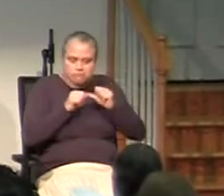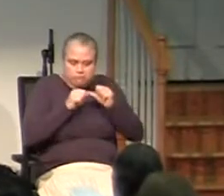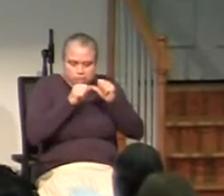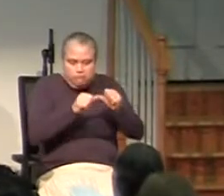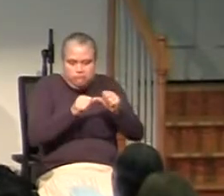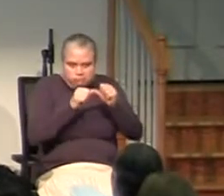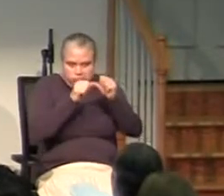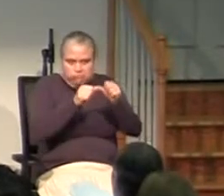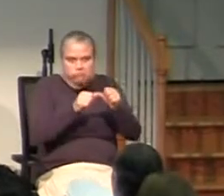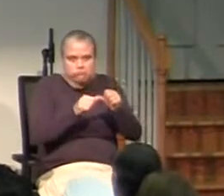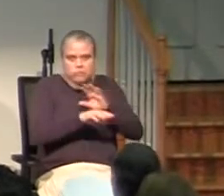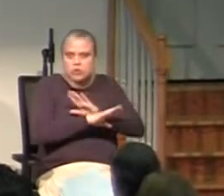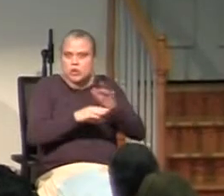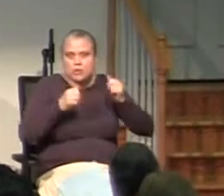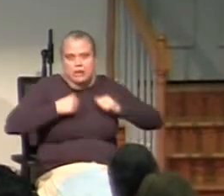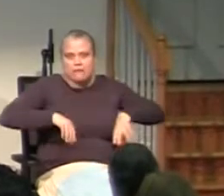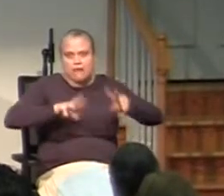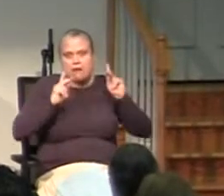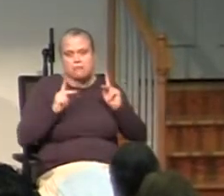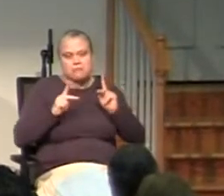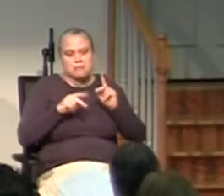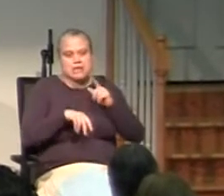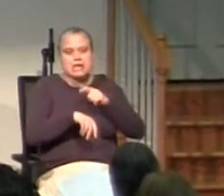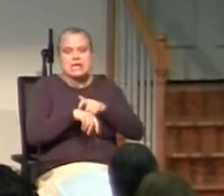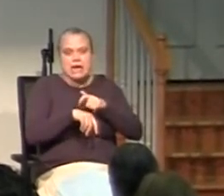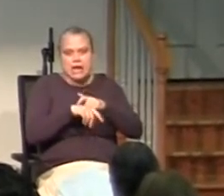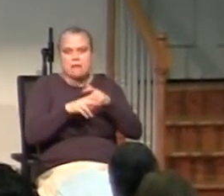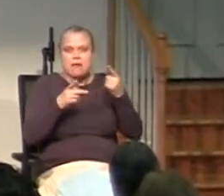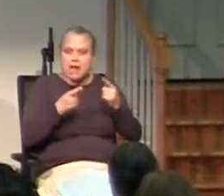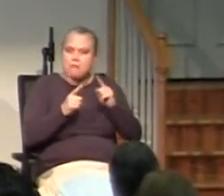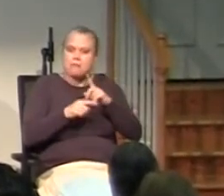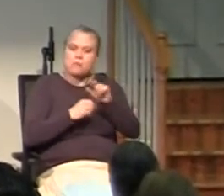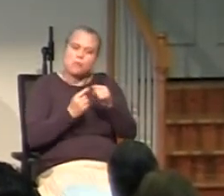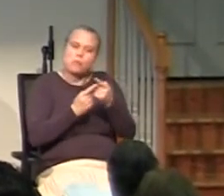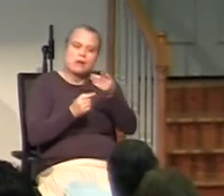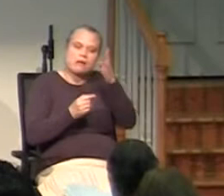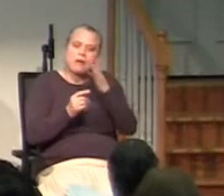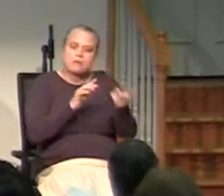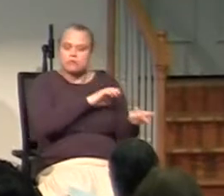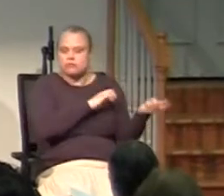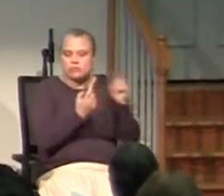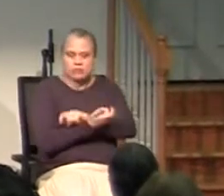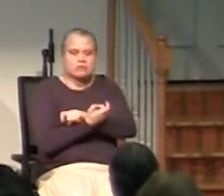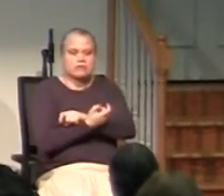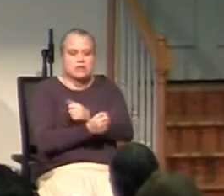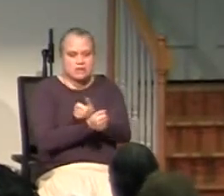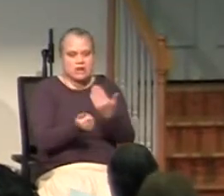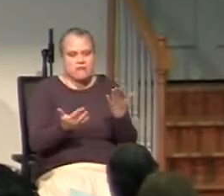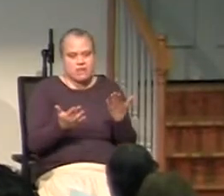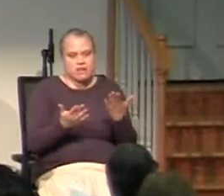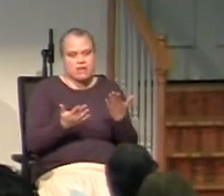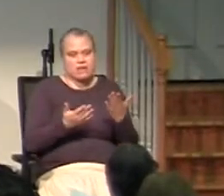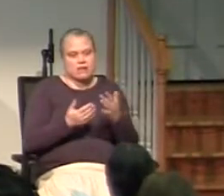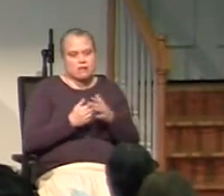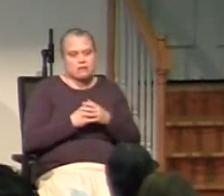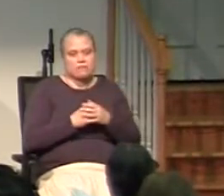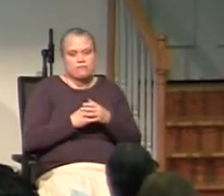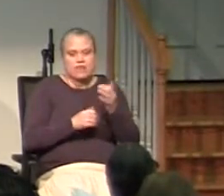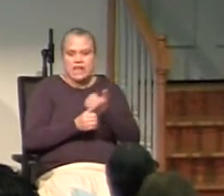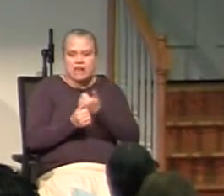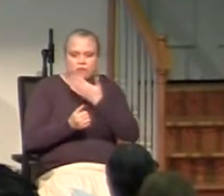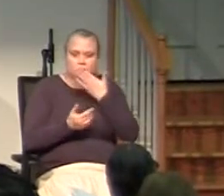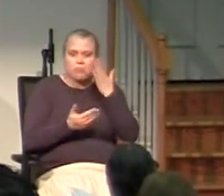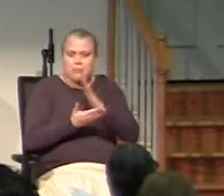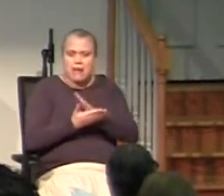Don't give up. The time is coming when God is going to turn this on its head. He's going to reverse every decision that's